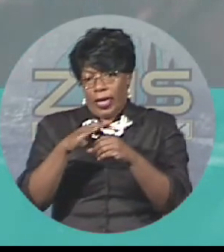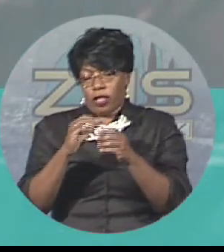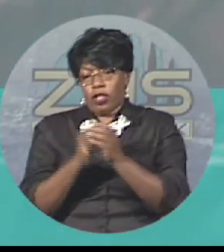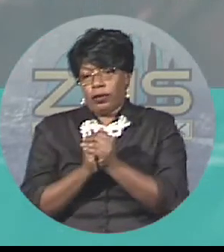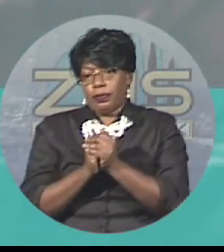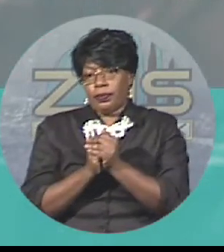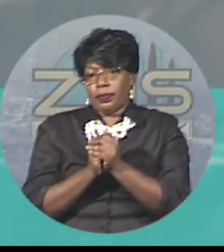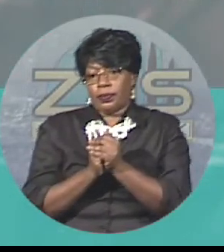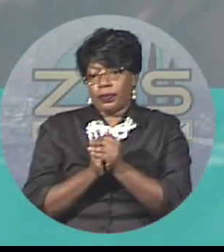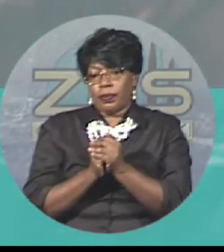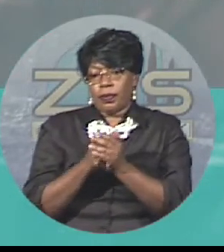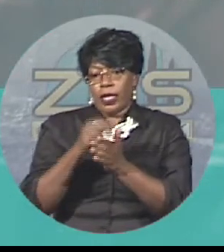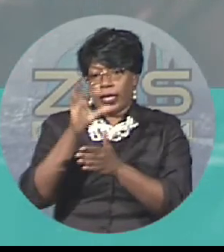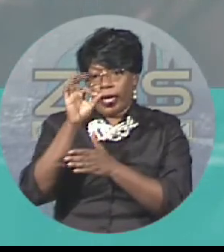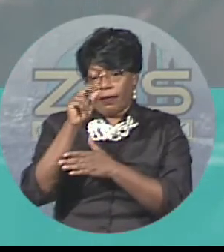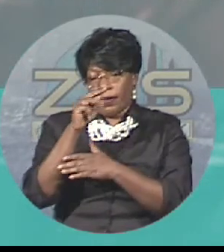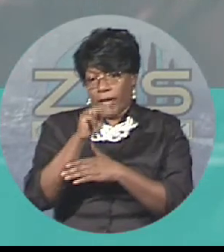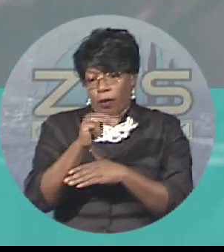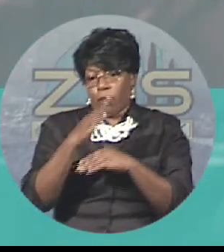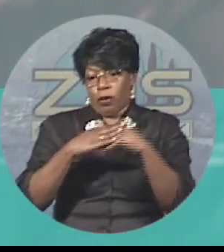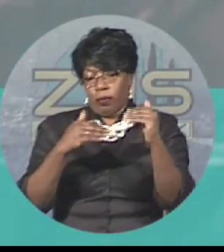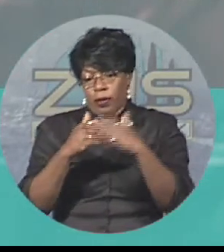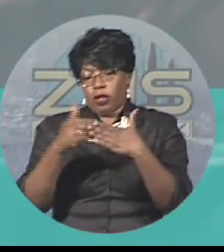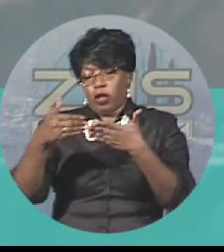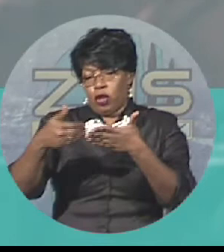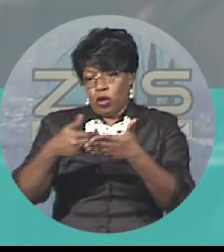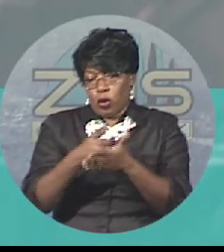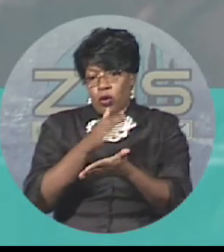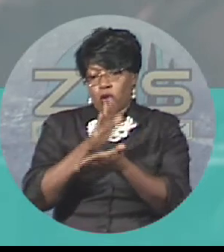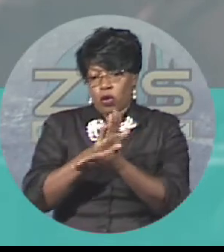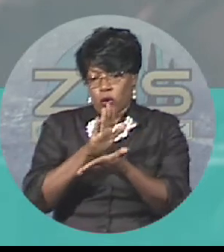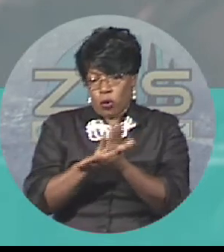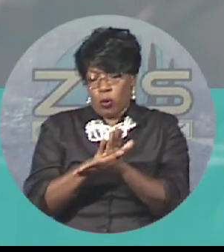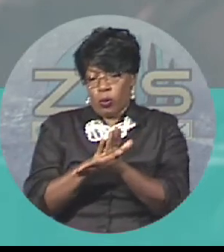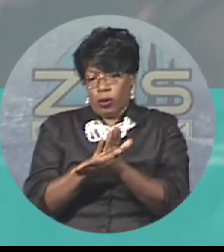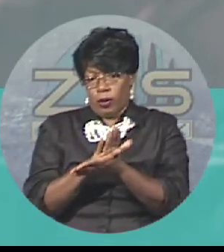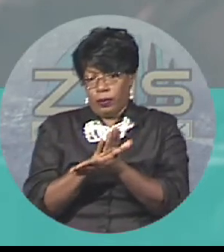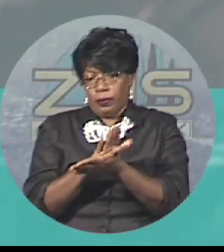FNM is going to build a new school in Gregorytown.